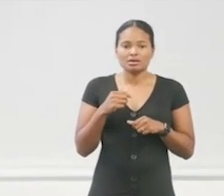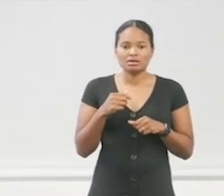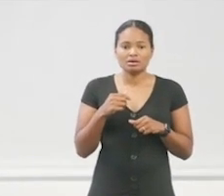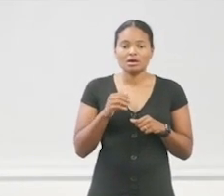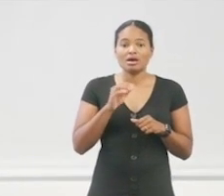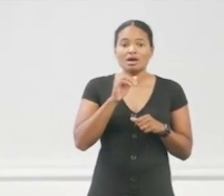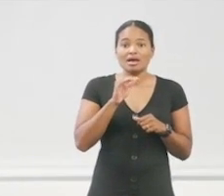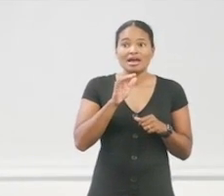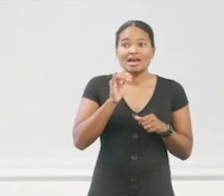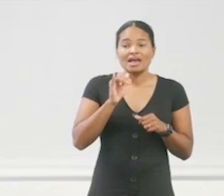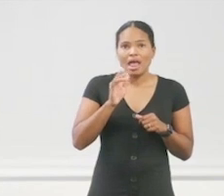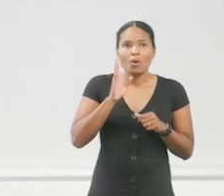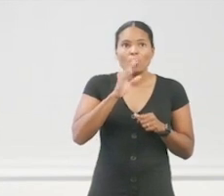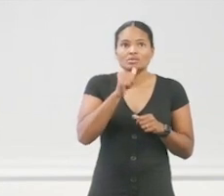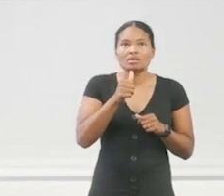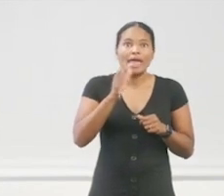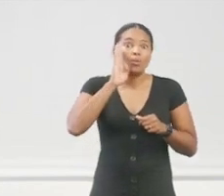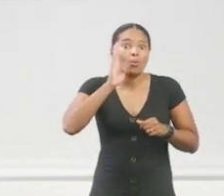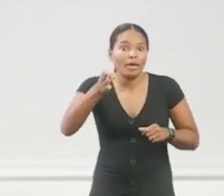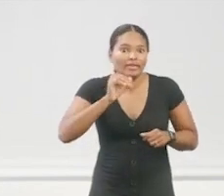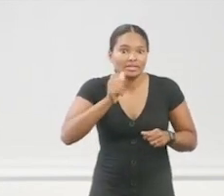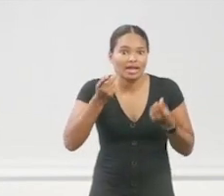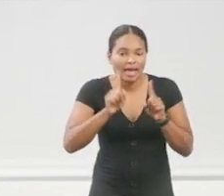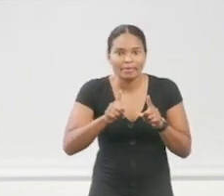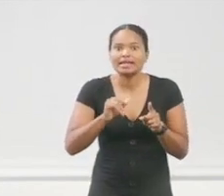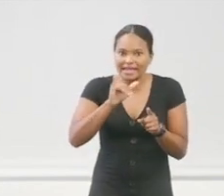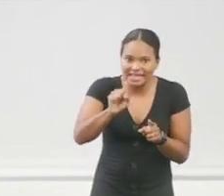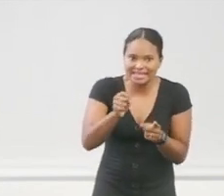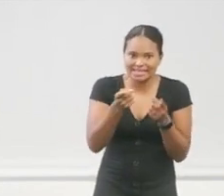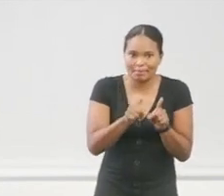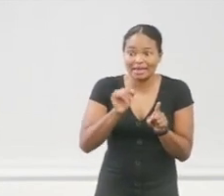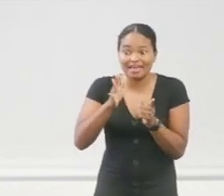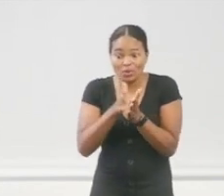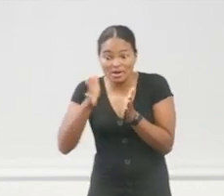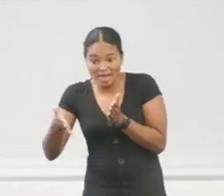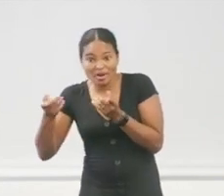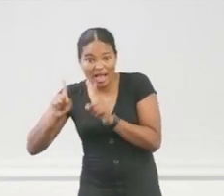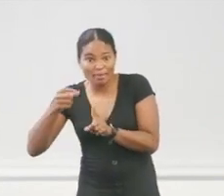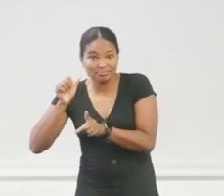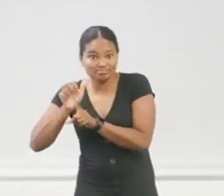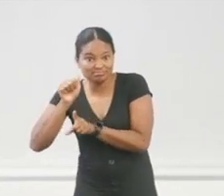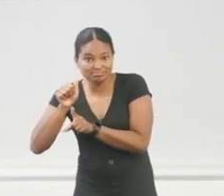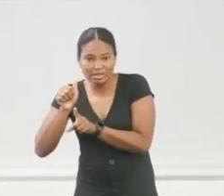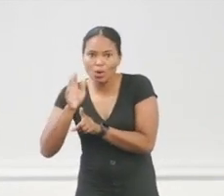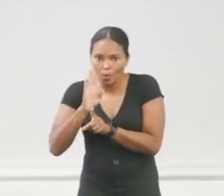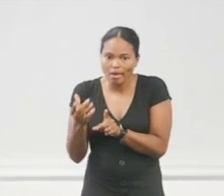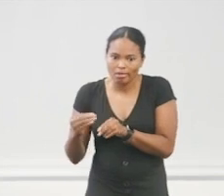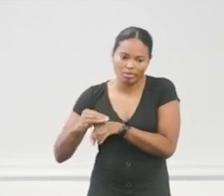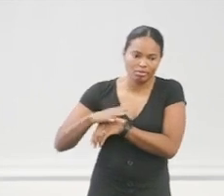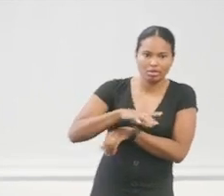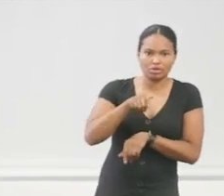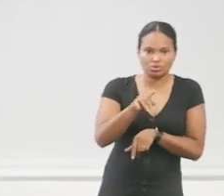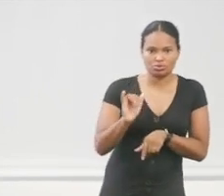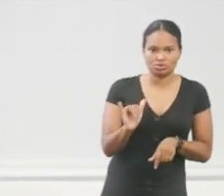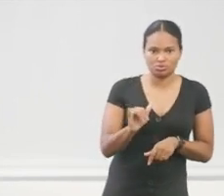is happening to you, right? Like, good point. If they're attacking your neighbors, they're attacking you with the same things that are happening, regardless of sector, regardless of